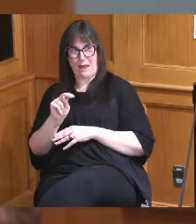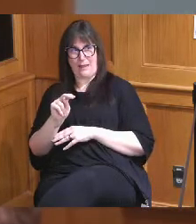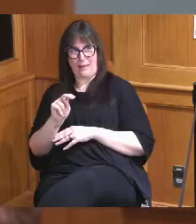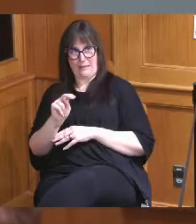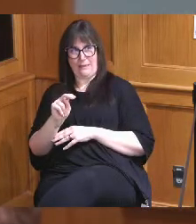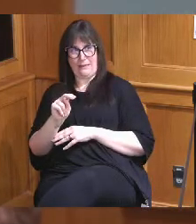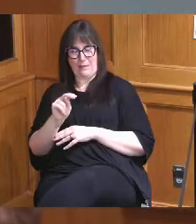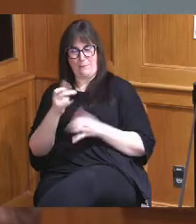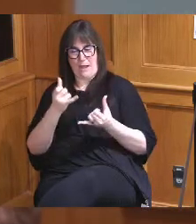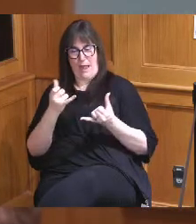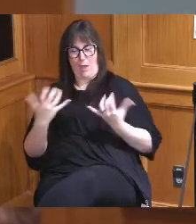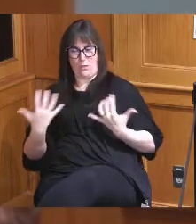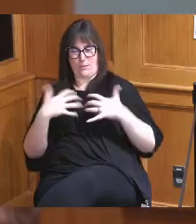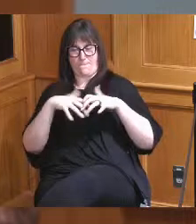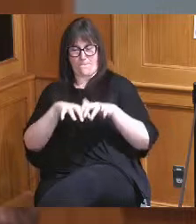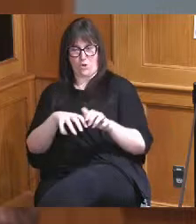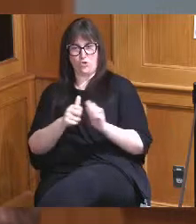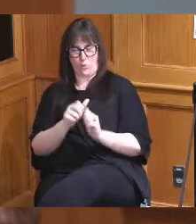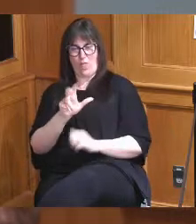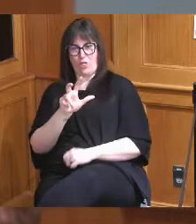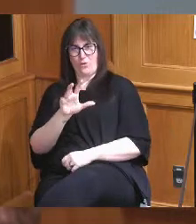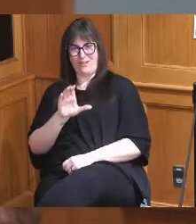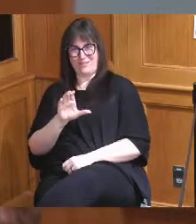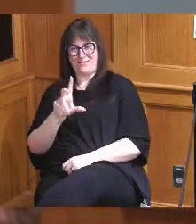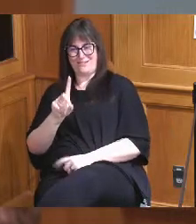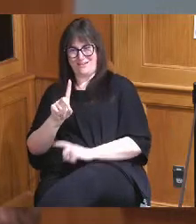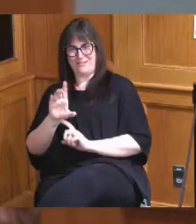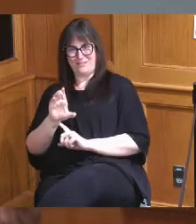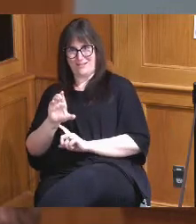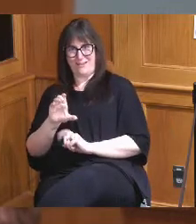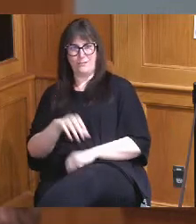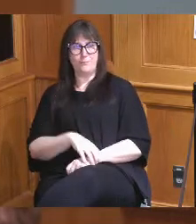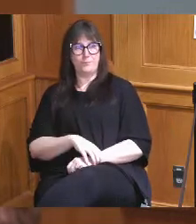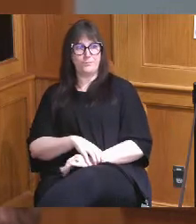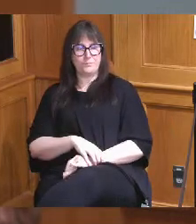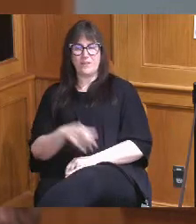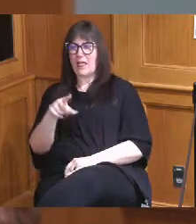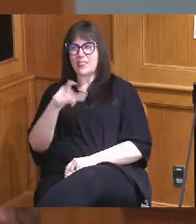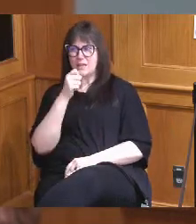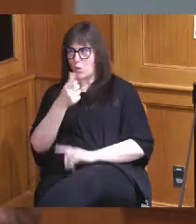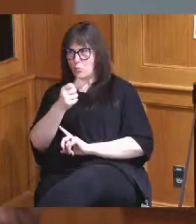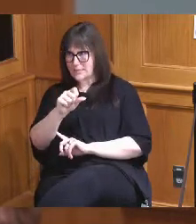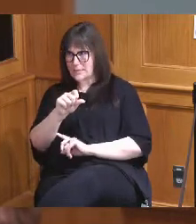now merged with 3CDC. Okay, because they don't exist anymore.